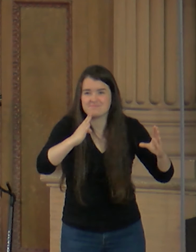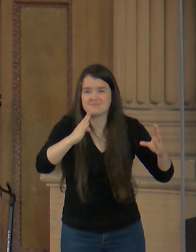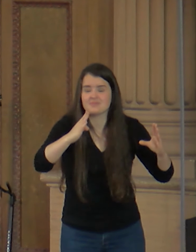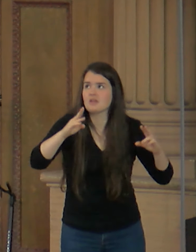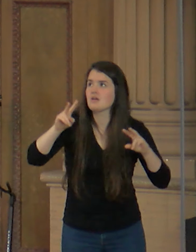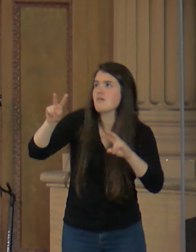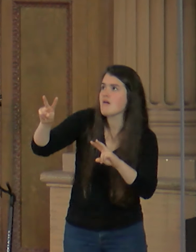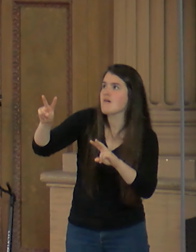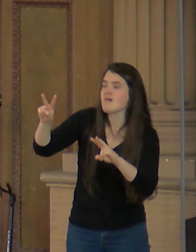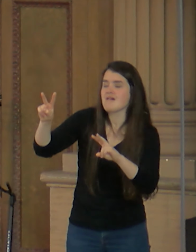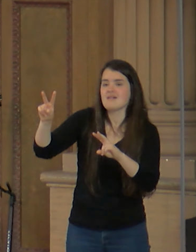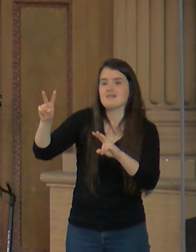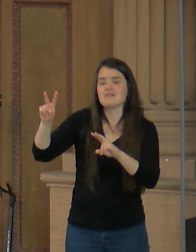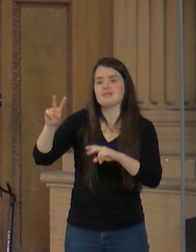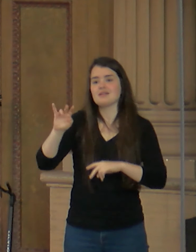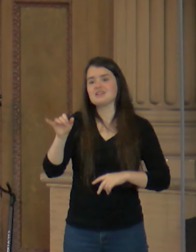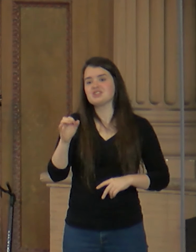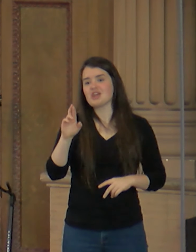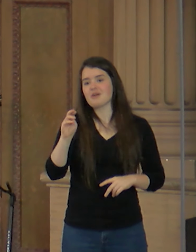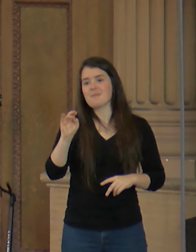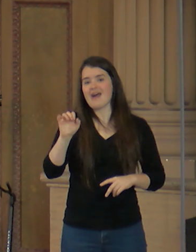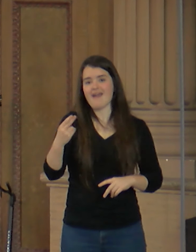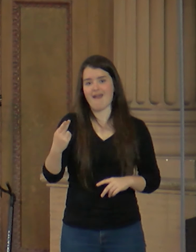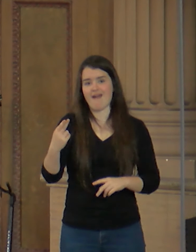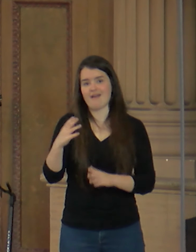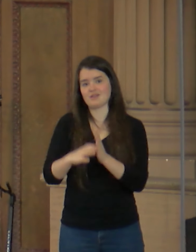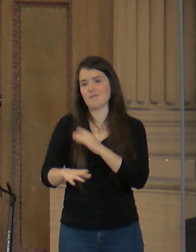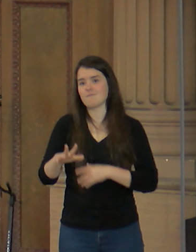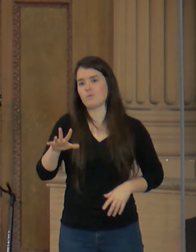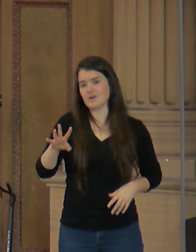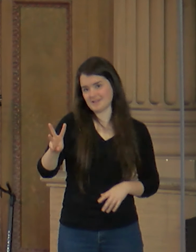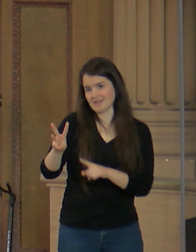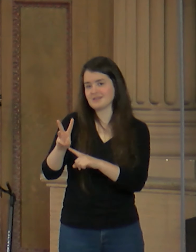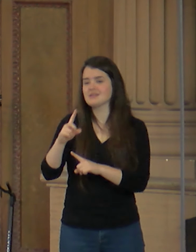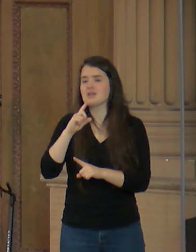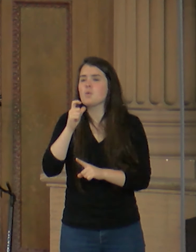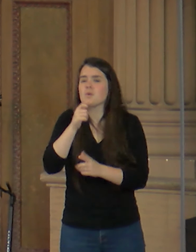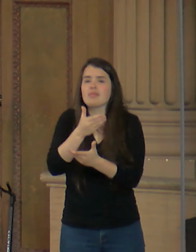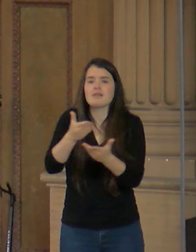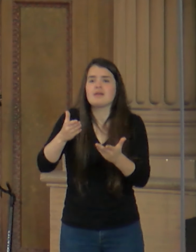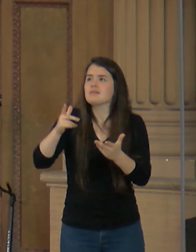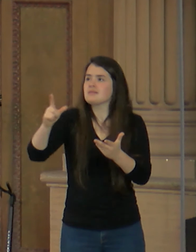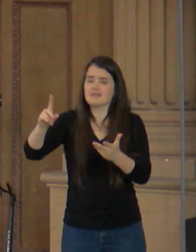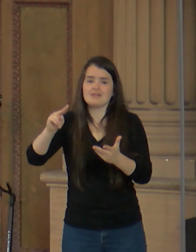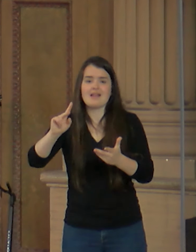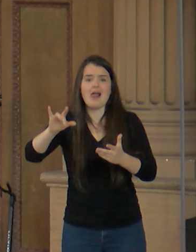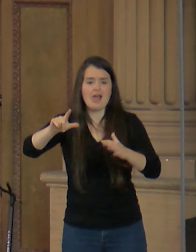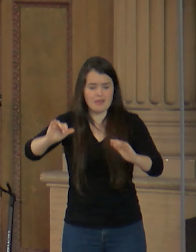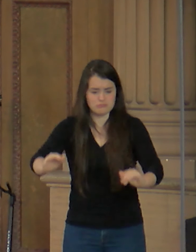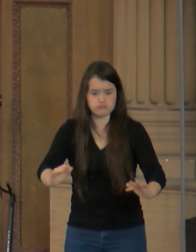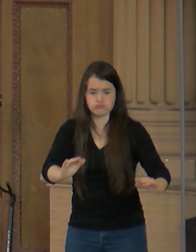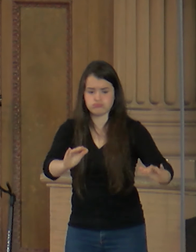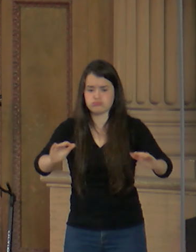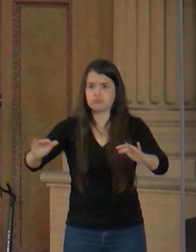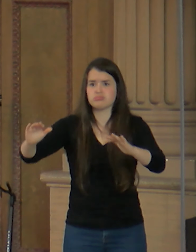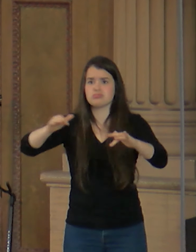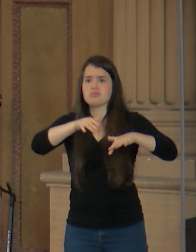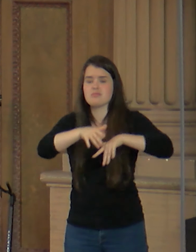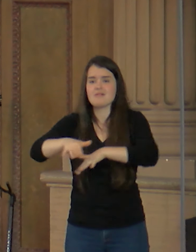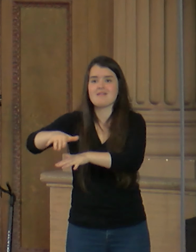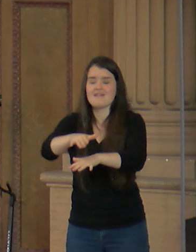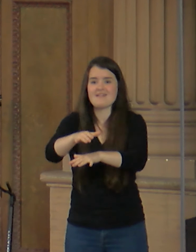in Jeremiah 46, verse 7, it says, who is this, rising like the Nile, like rivers whose waters surge? Egypt